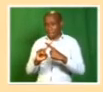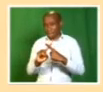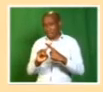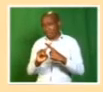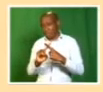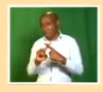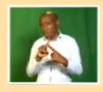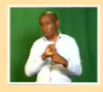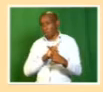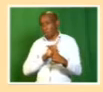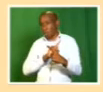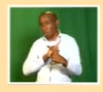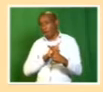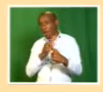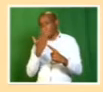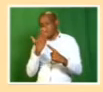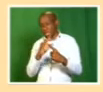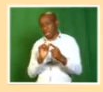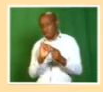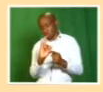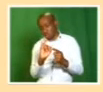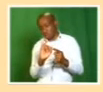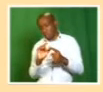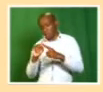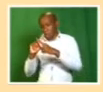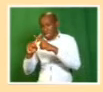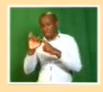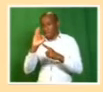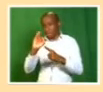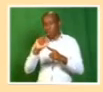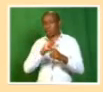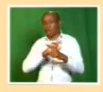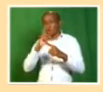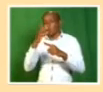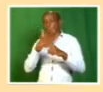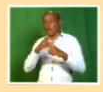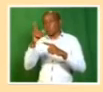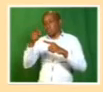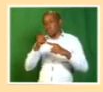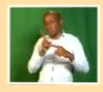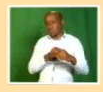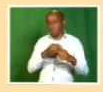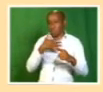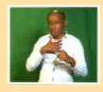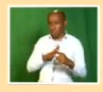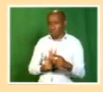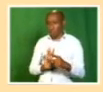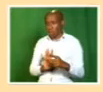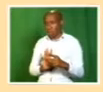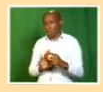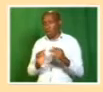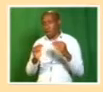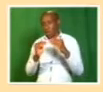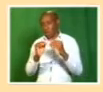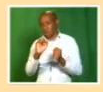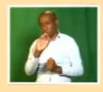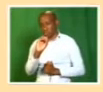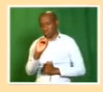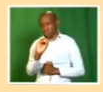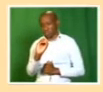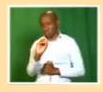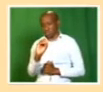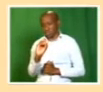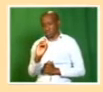clear this fraction, the 2. Multiplying by 2 throughout, I get 2x minus 2 equals to 0.